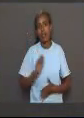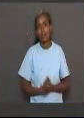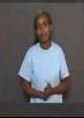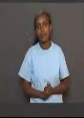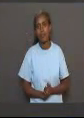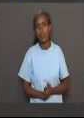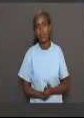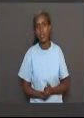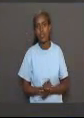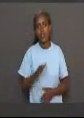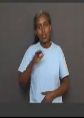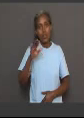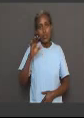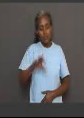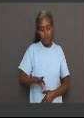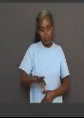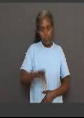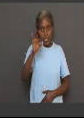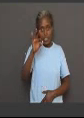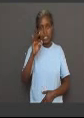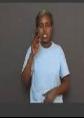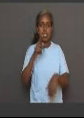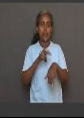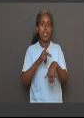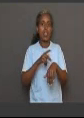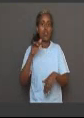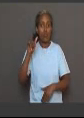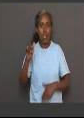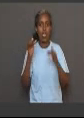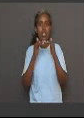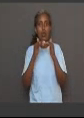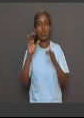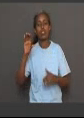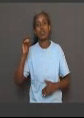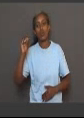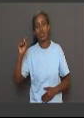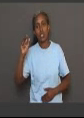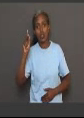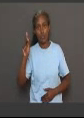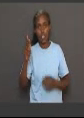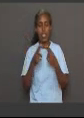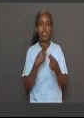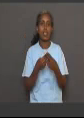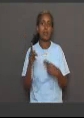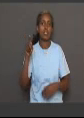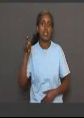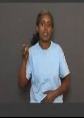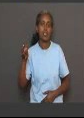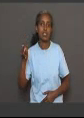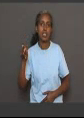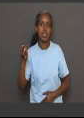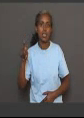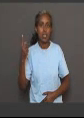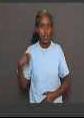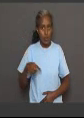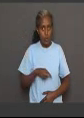To find the period of y equals the cosine of k times x,